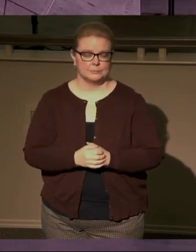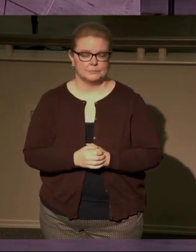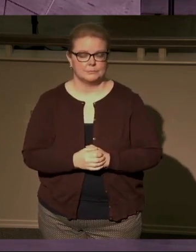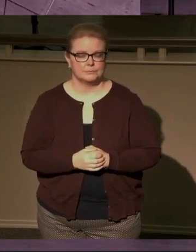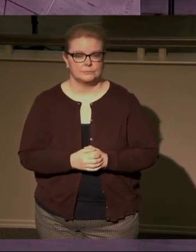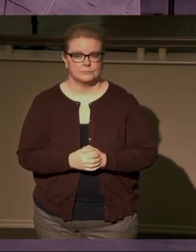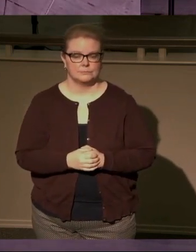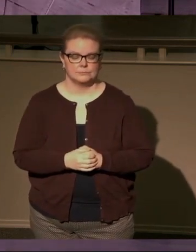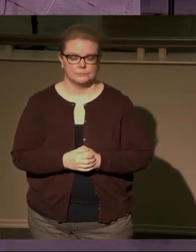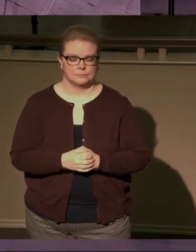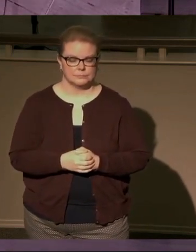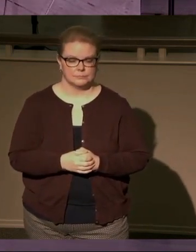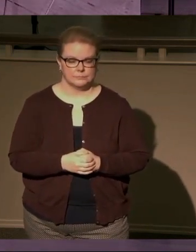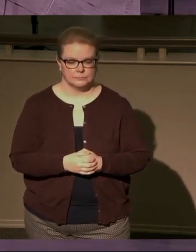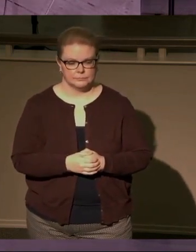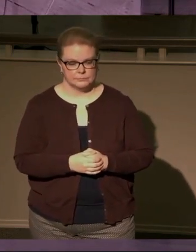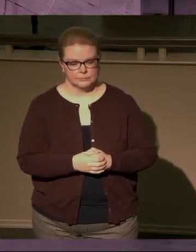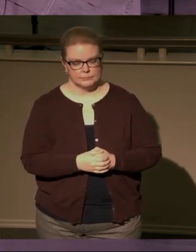You know,